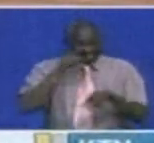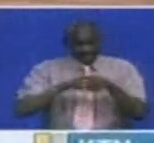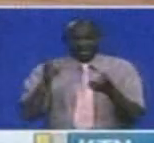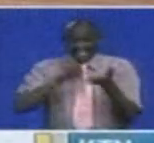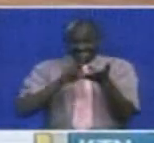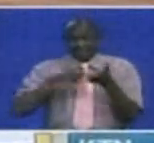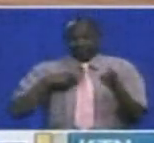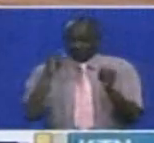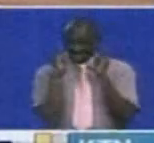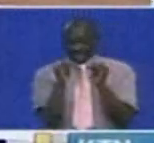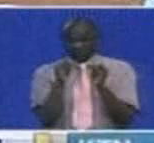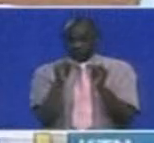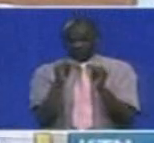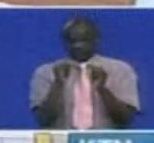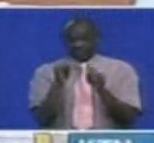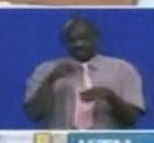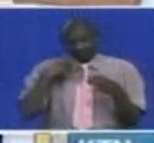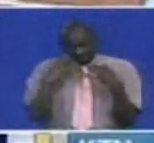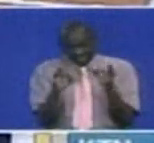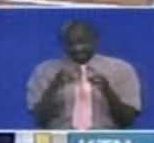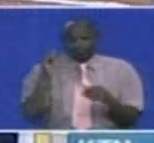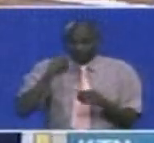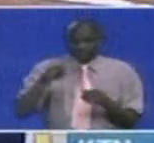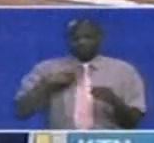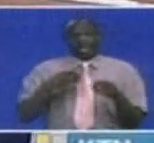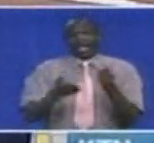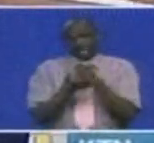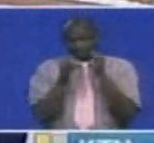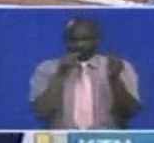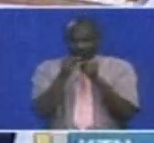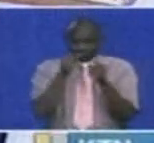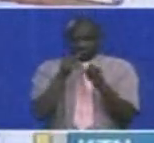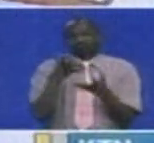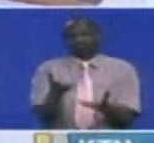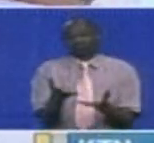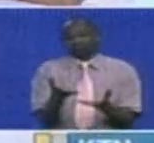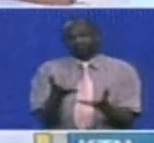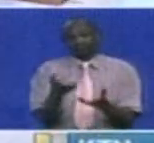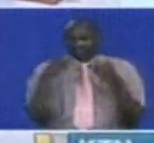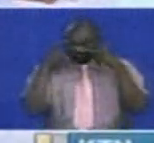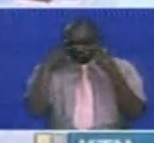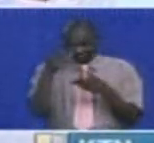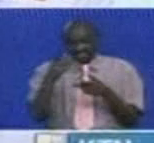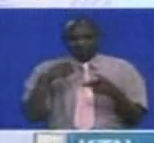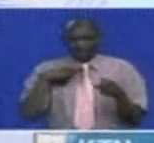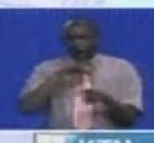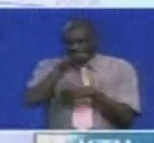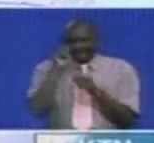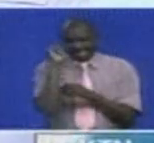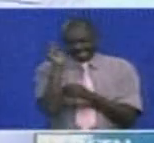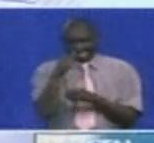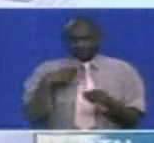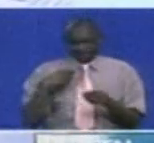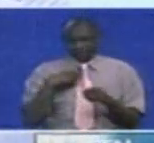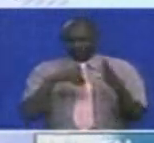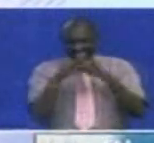persons will help curb terrorism? This is in line with the announcement tonight that a new digital database of all Kenyan citizens will be